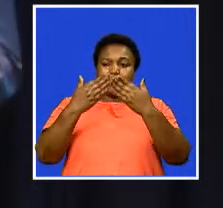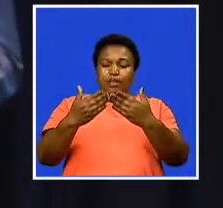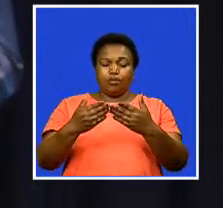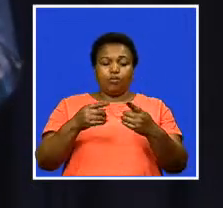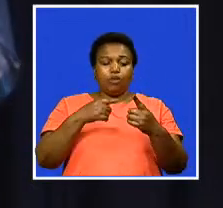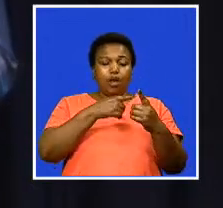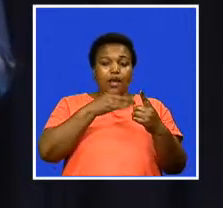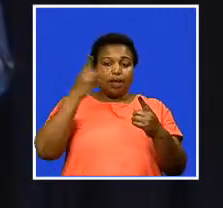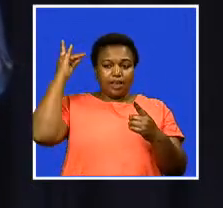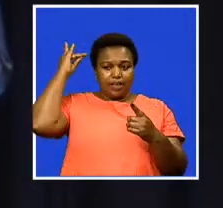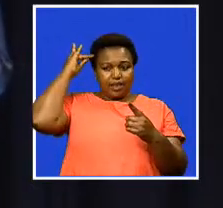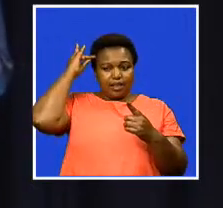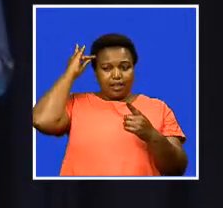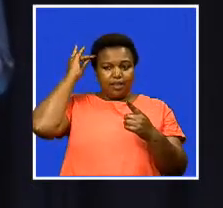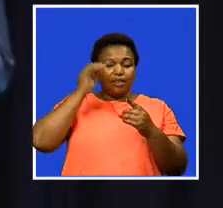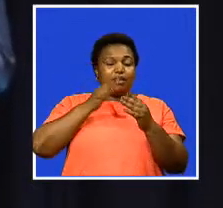bebukhosi